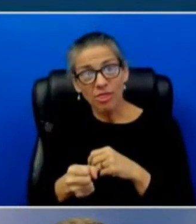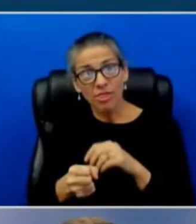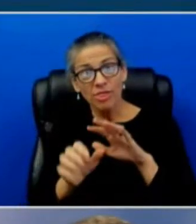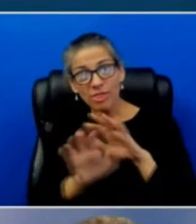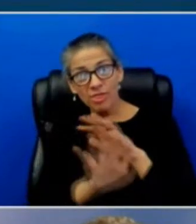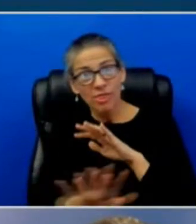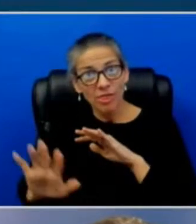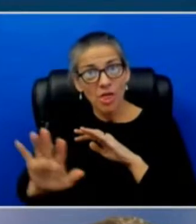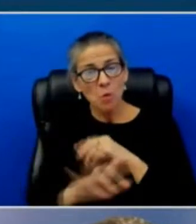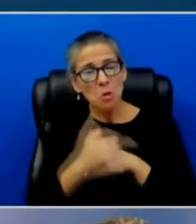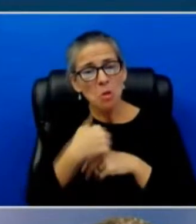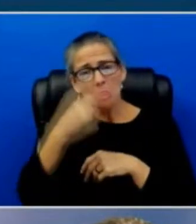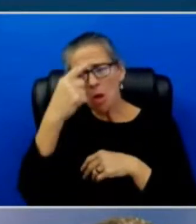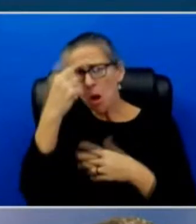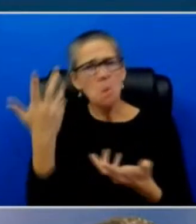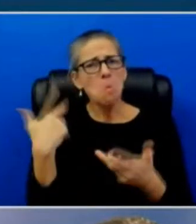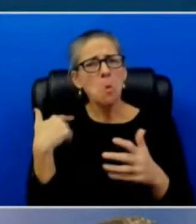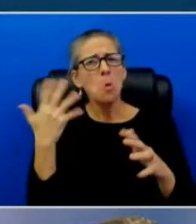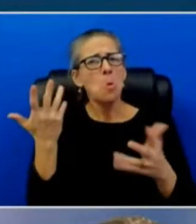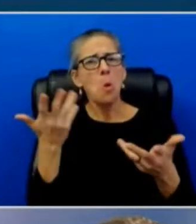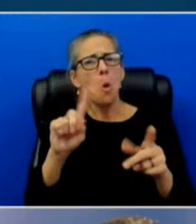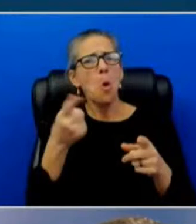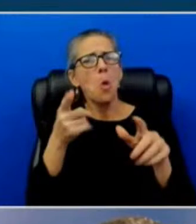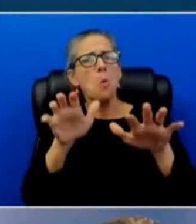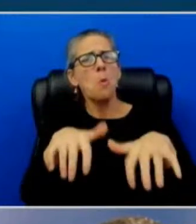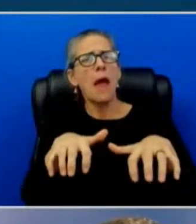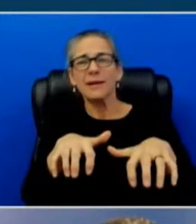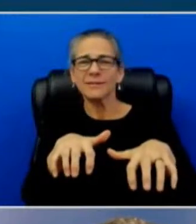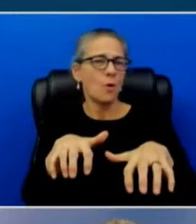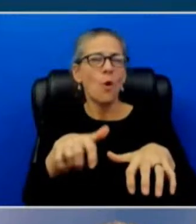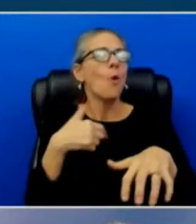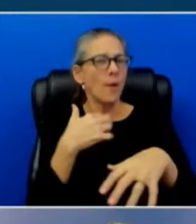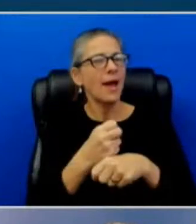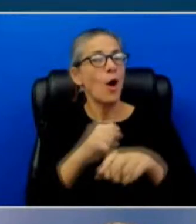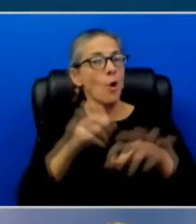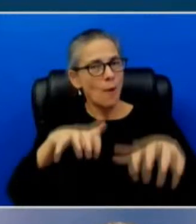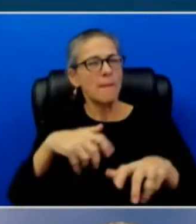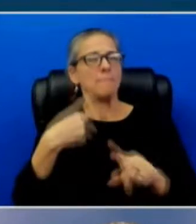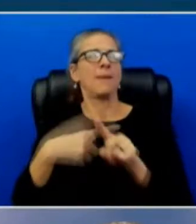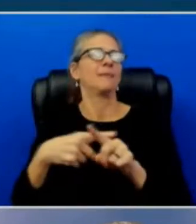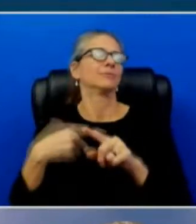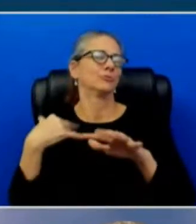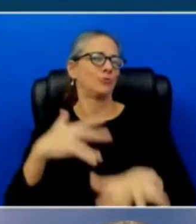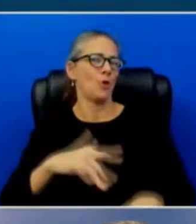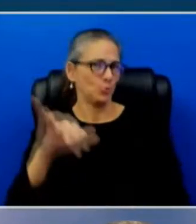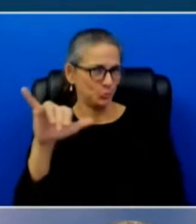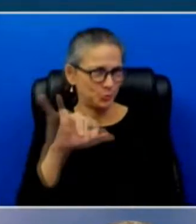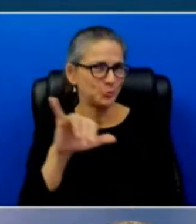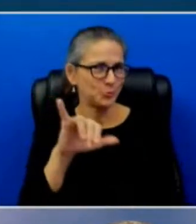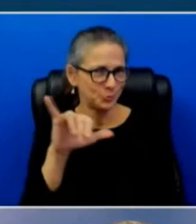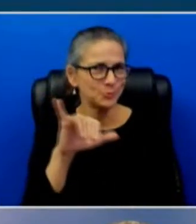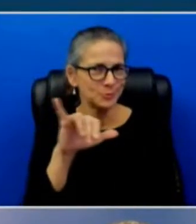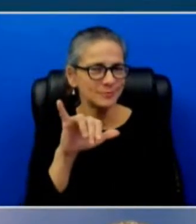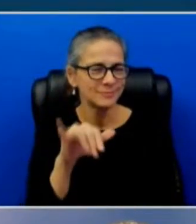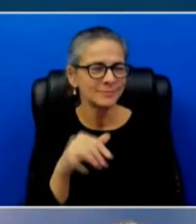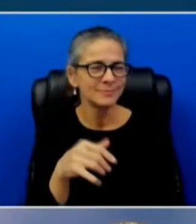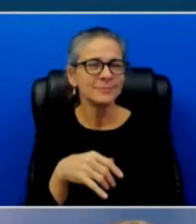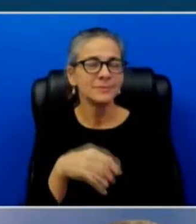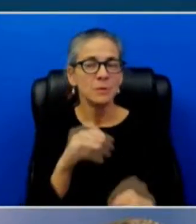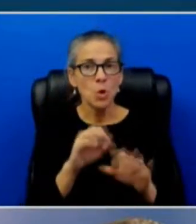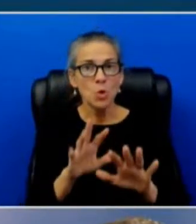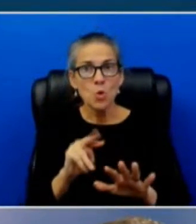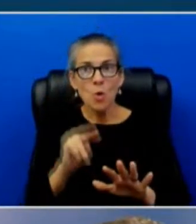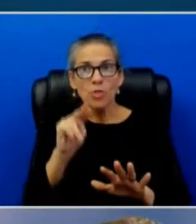rain. We ended up with both snow and ice, and certainly more snow the more north that you went